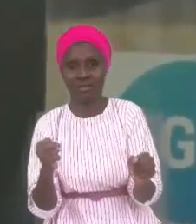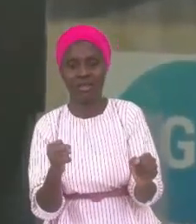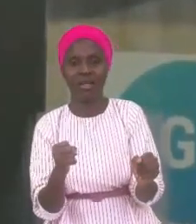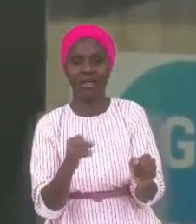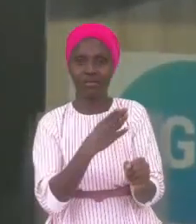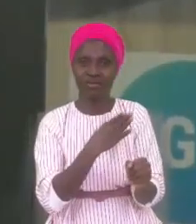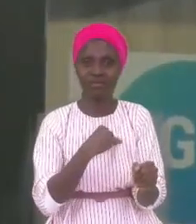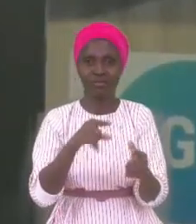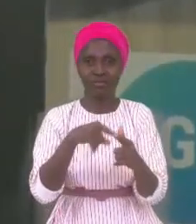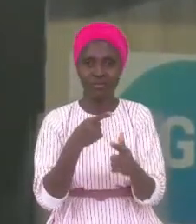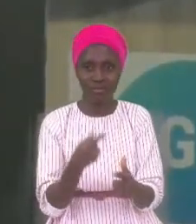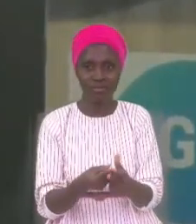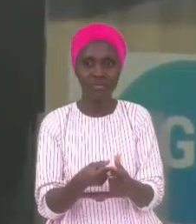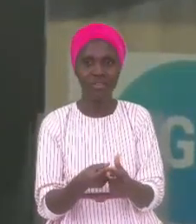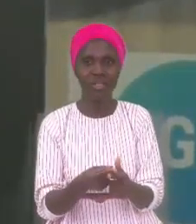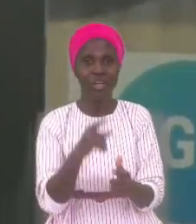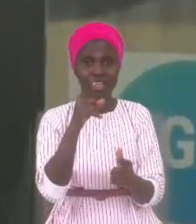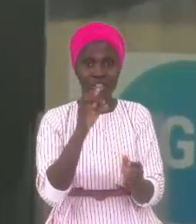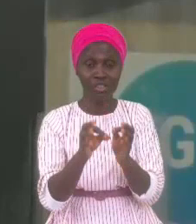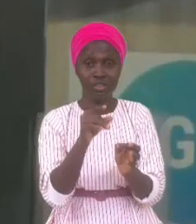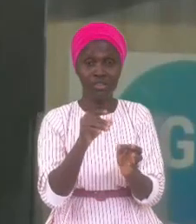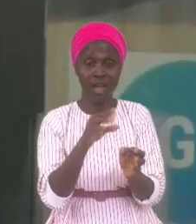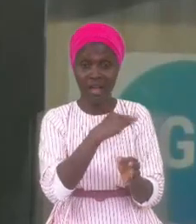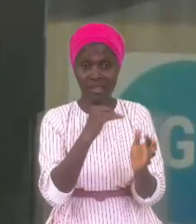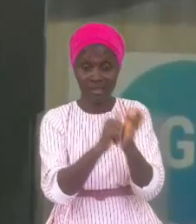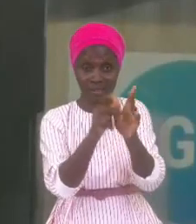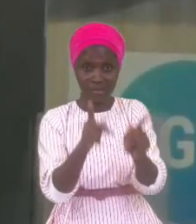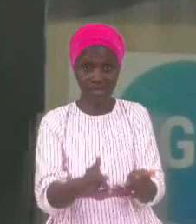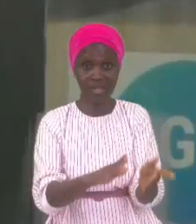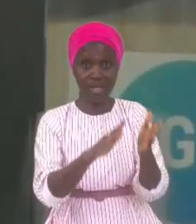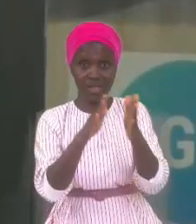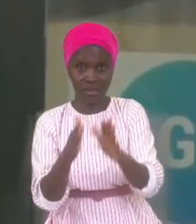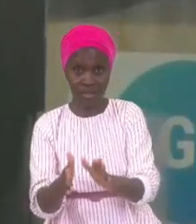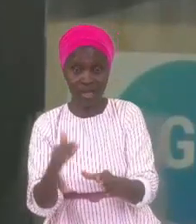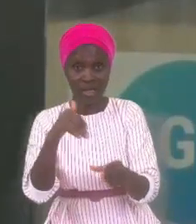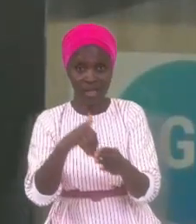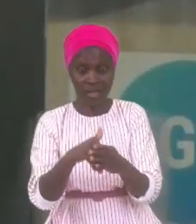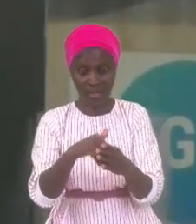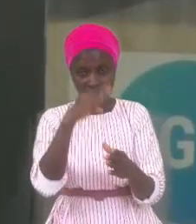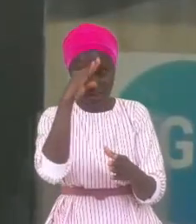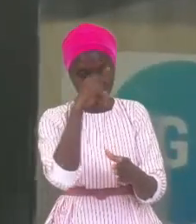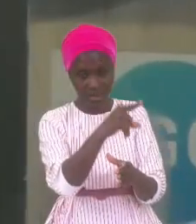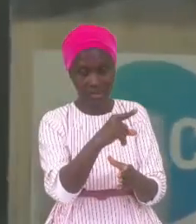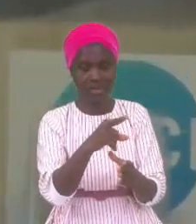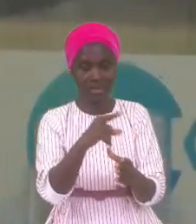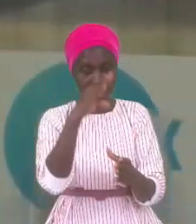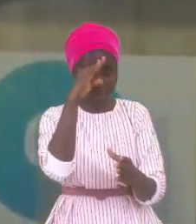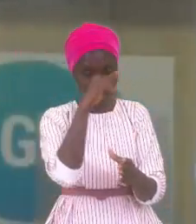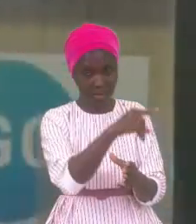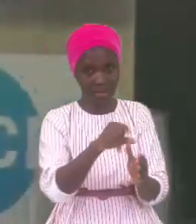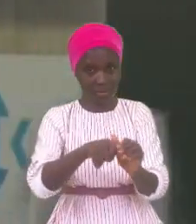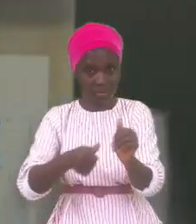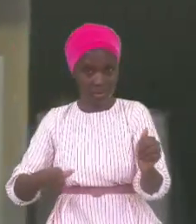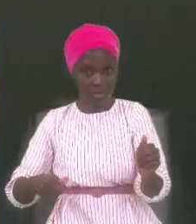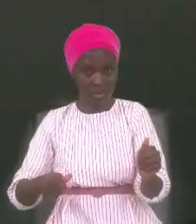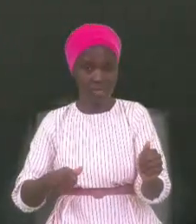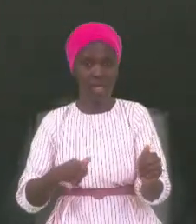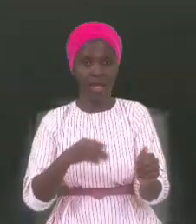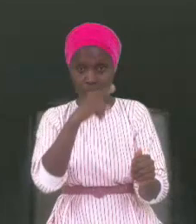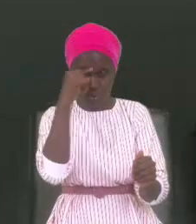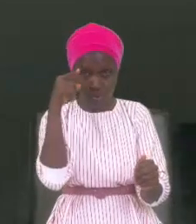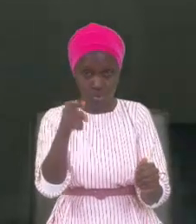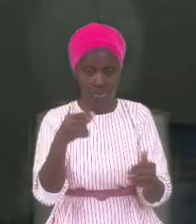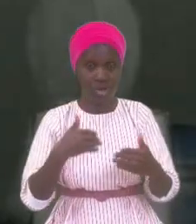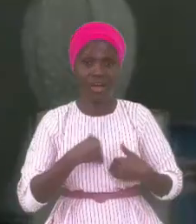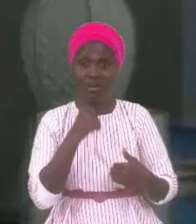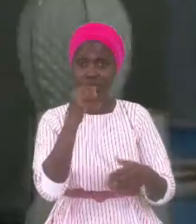die in his backsliding, because you have not warned him, and his righteousness which he has